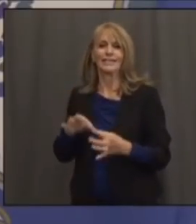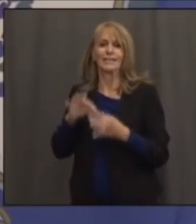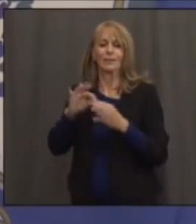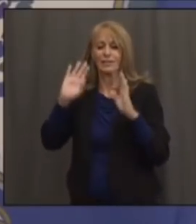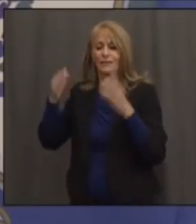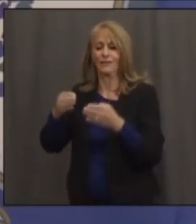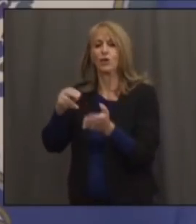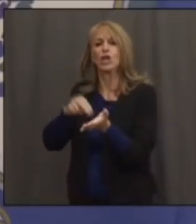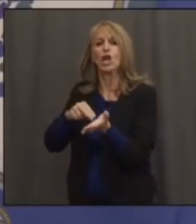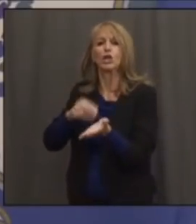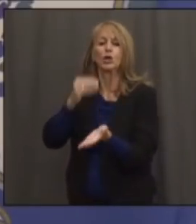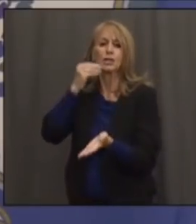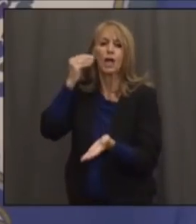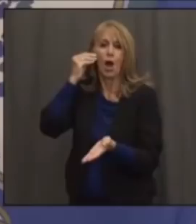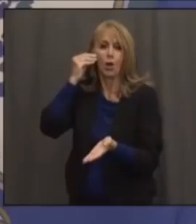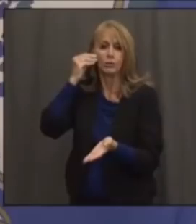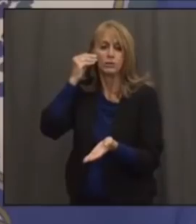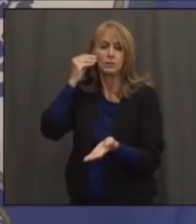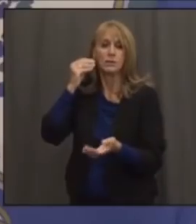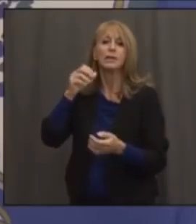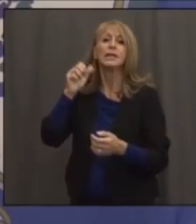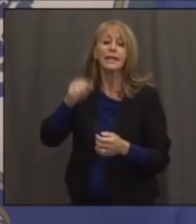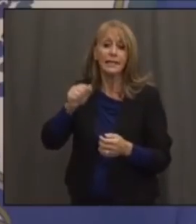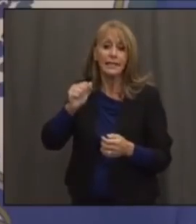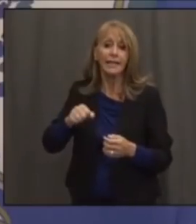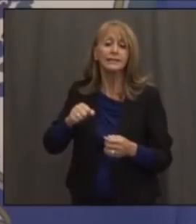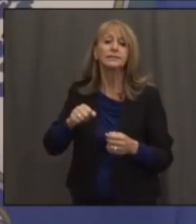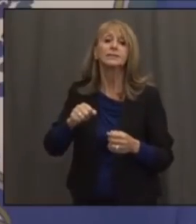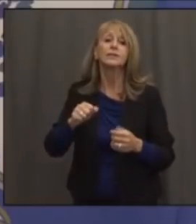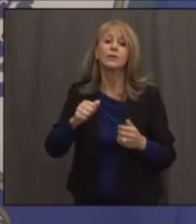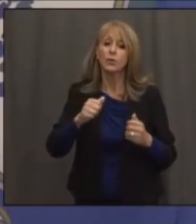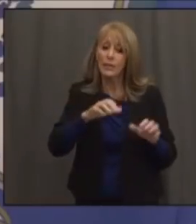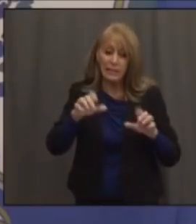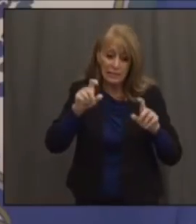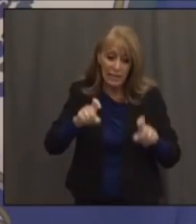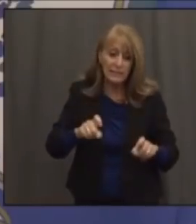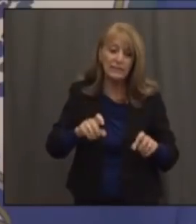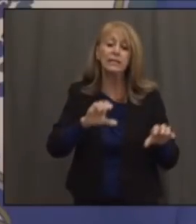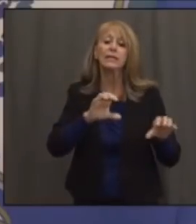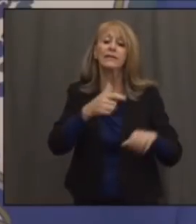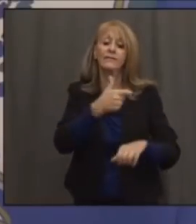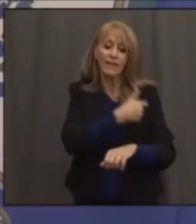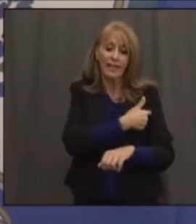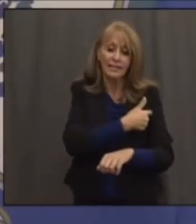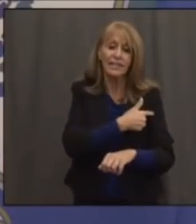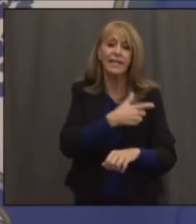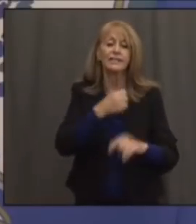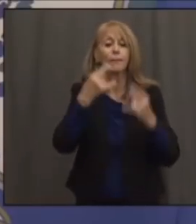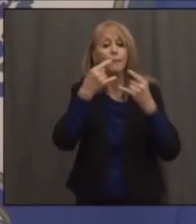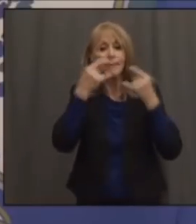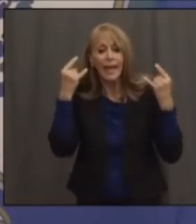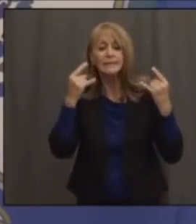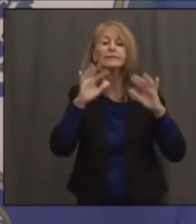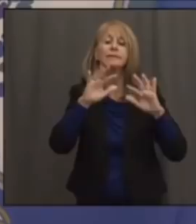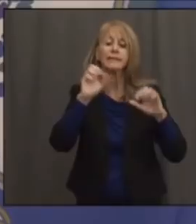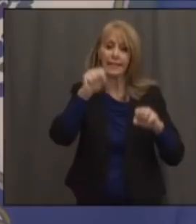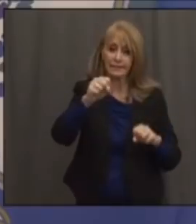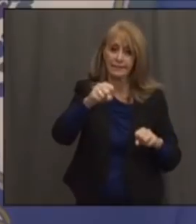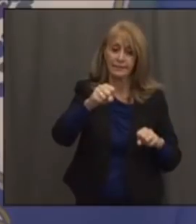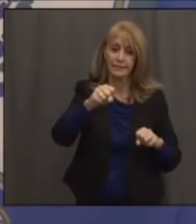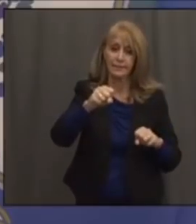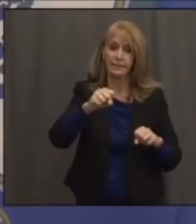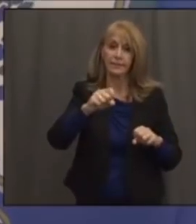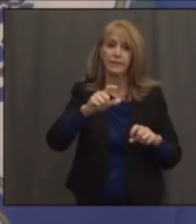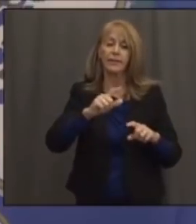homes. We were early compared to our peers in terms of testing and vaccinations and masking in particular. That was the